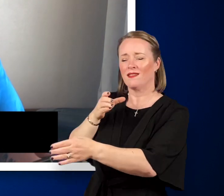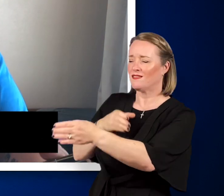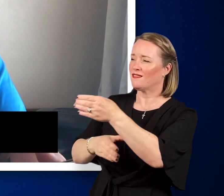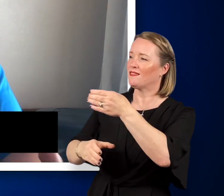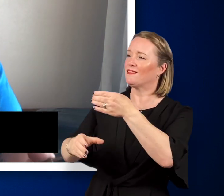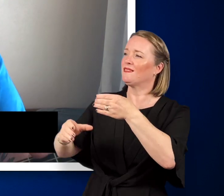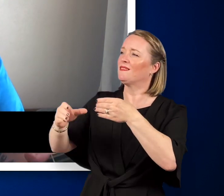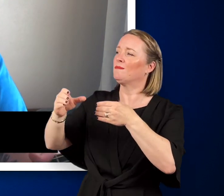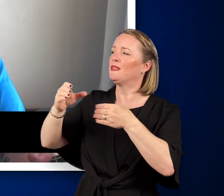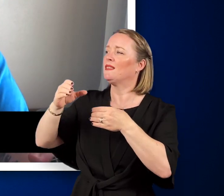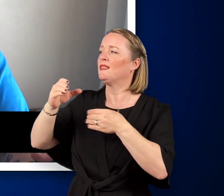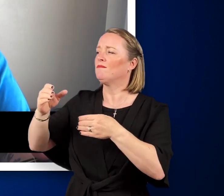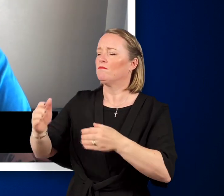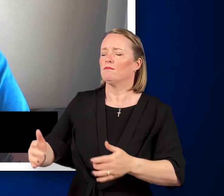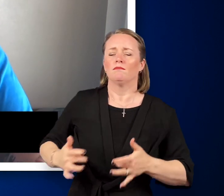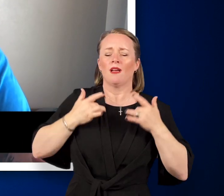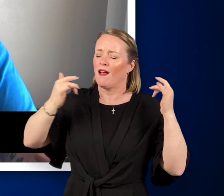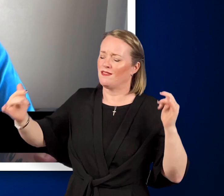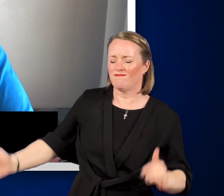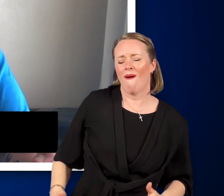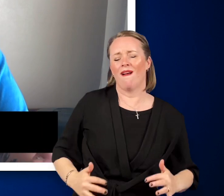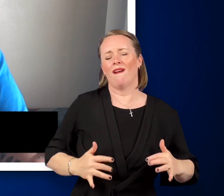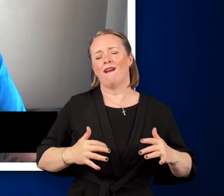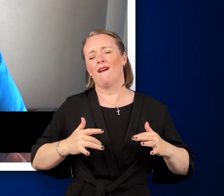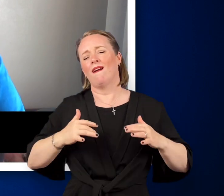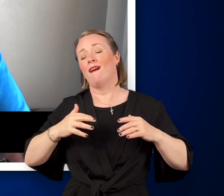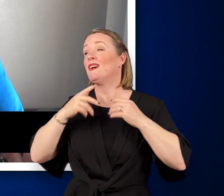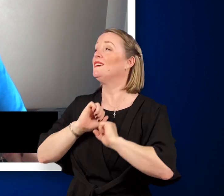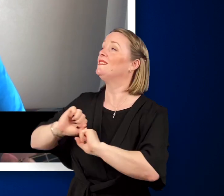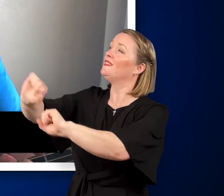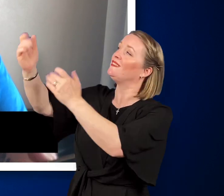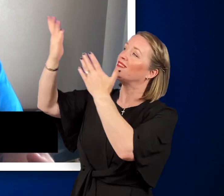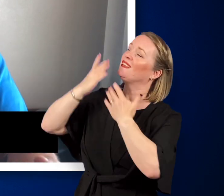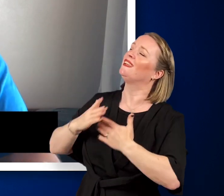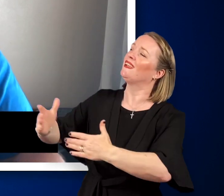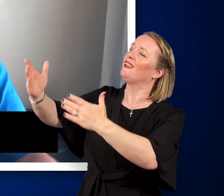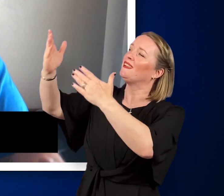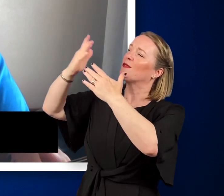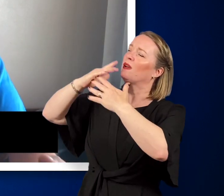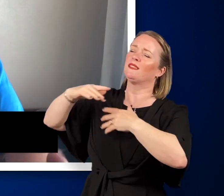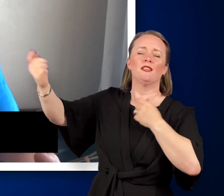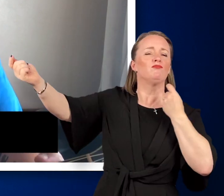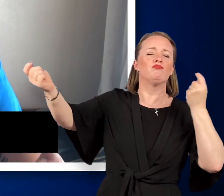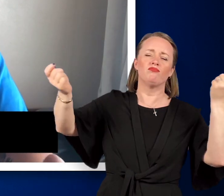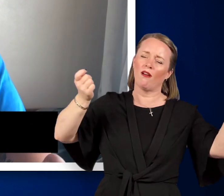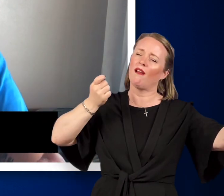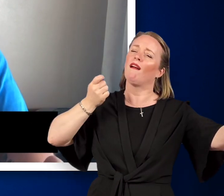Savior has ransomed me, and like a flood, His